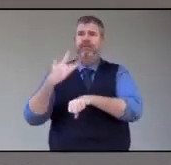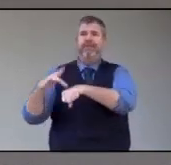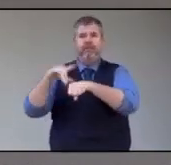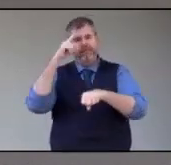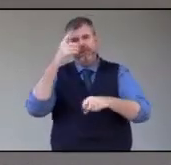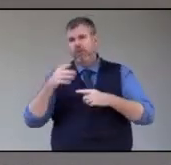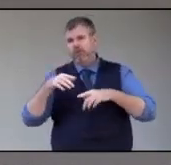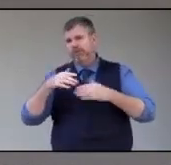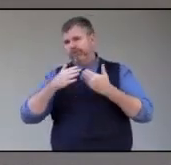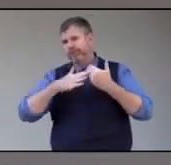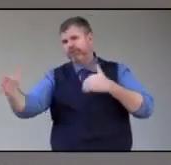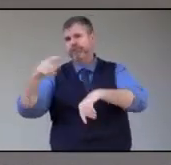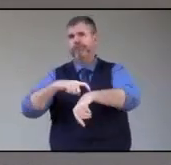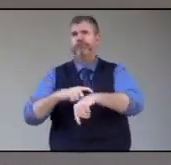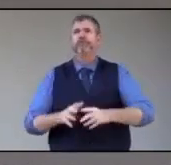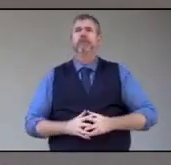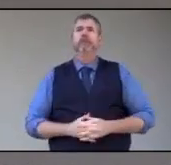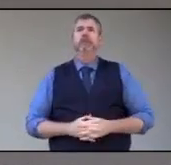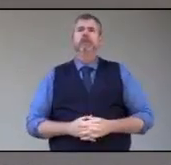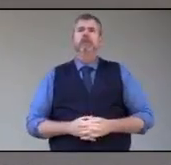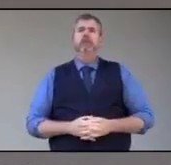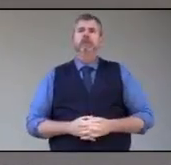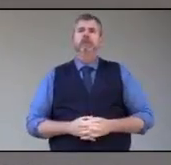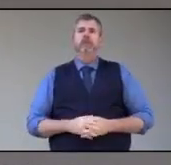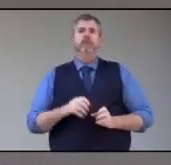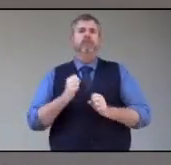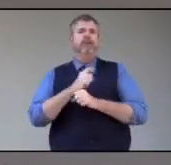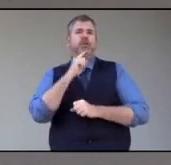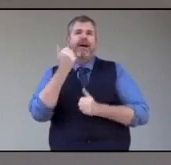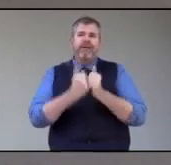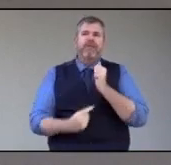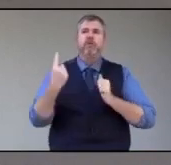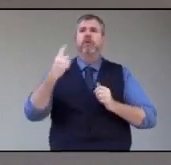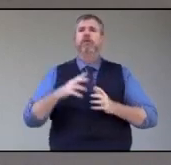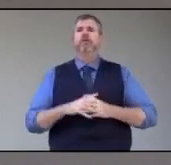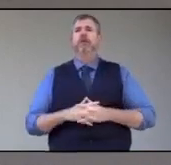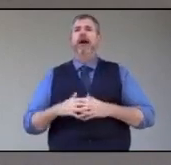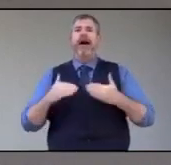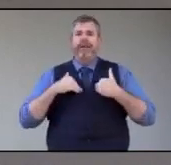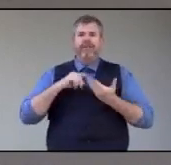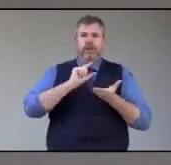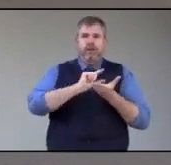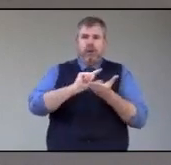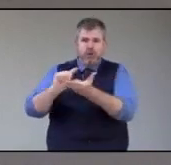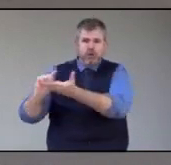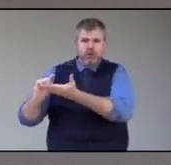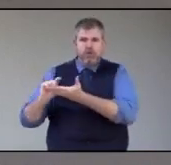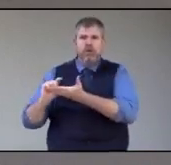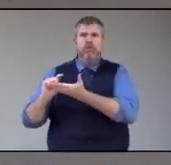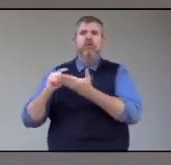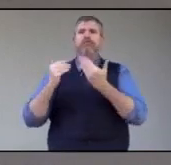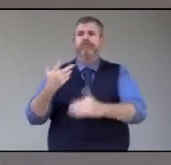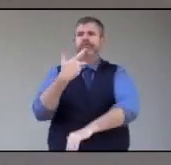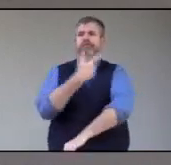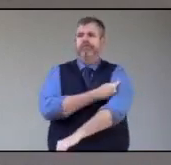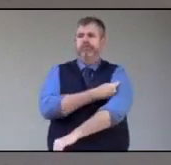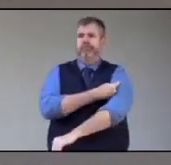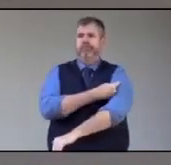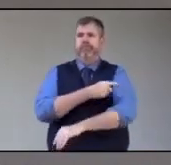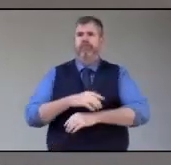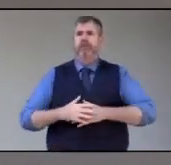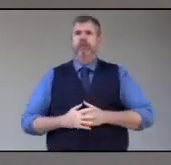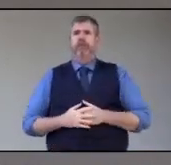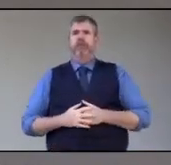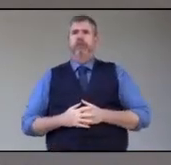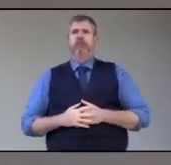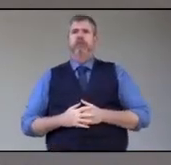our priority, getting every single dose into somebody's arm. We do not want to sit on any vaccine Like we've heard in other communities, we want to be a community that